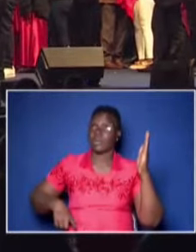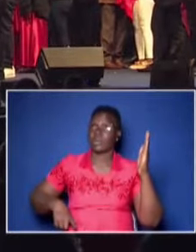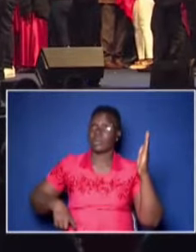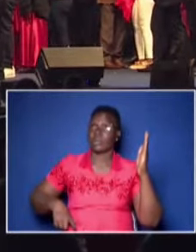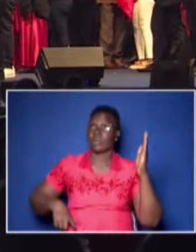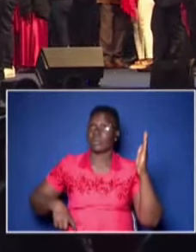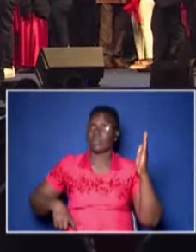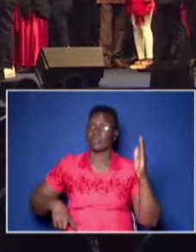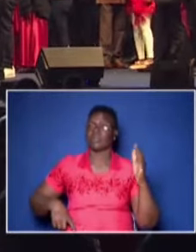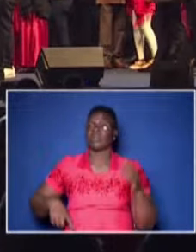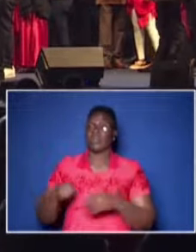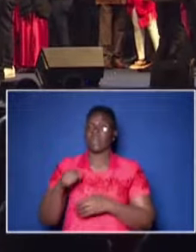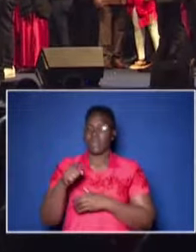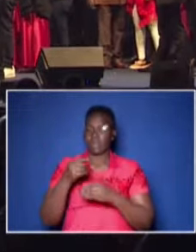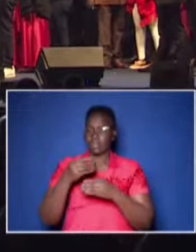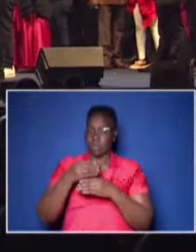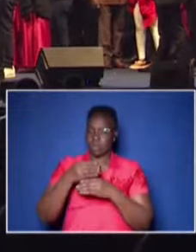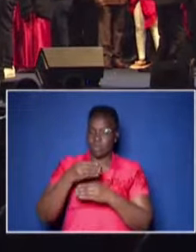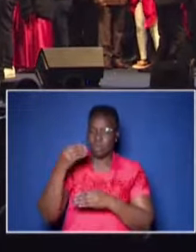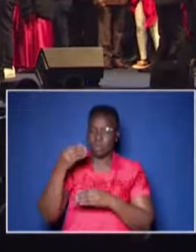that war will be